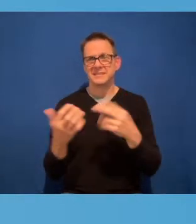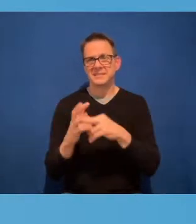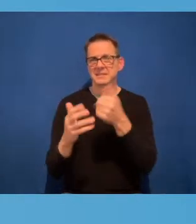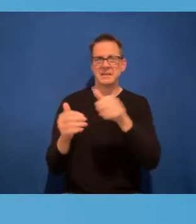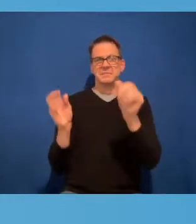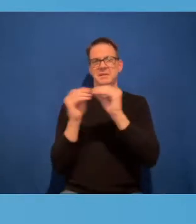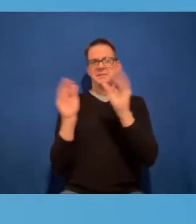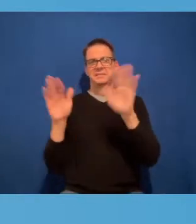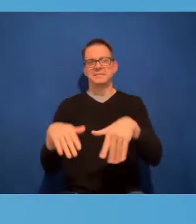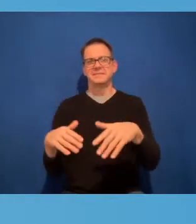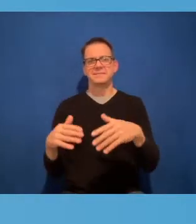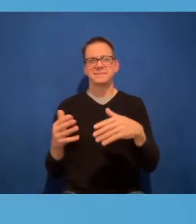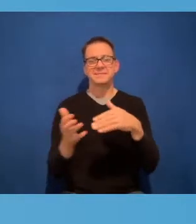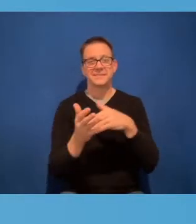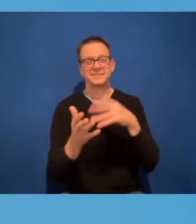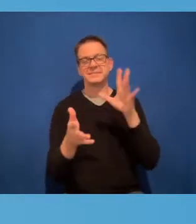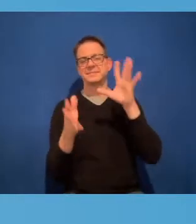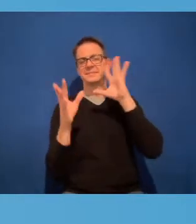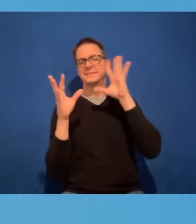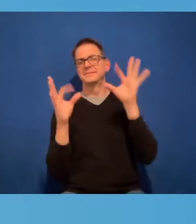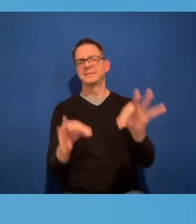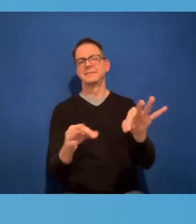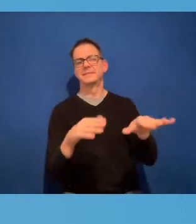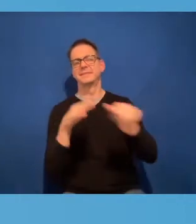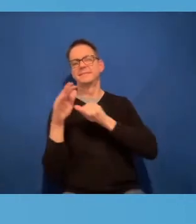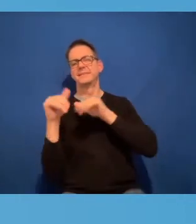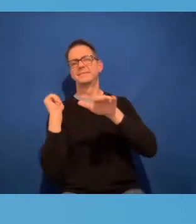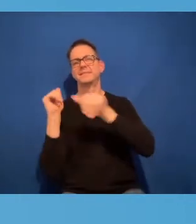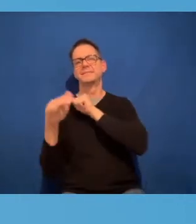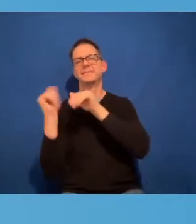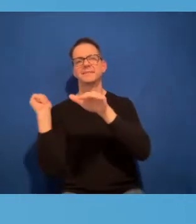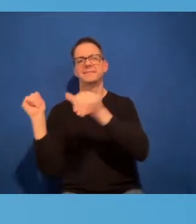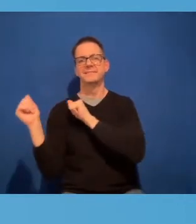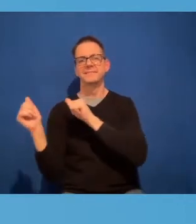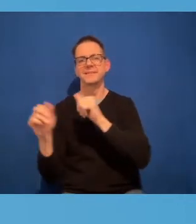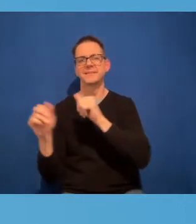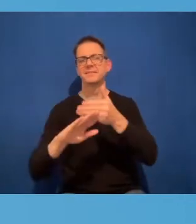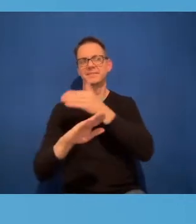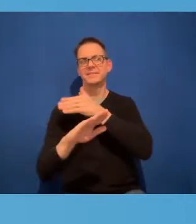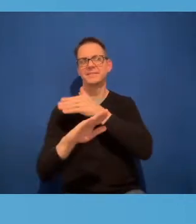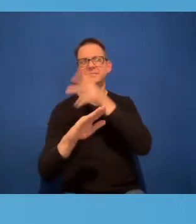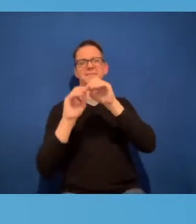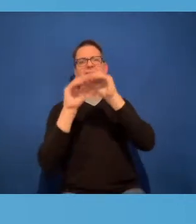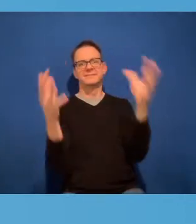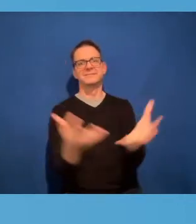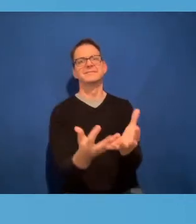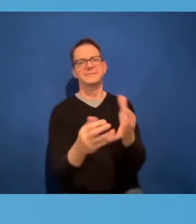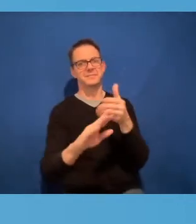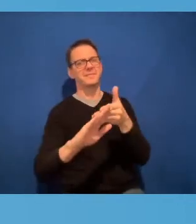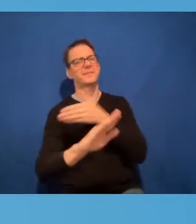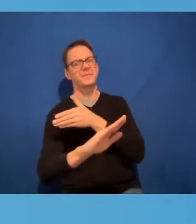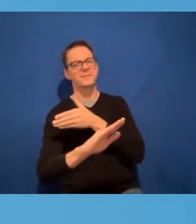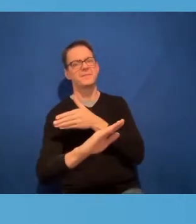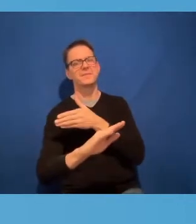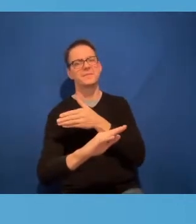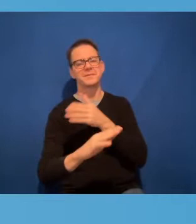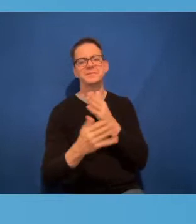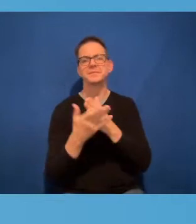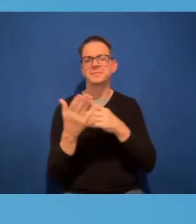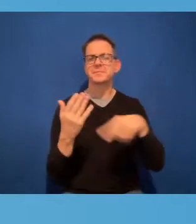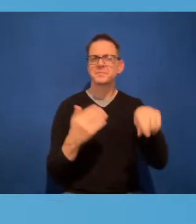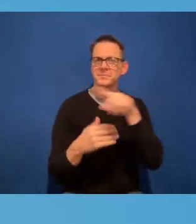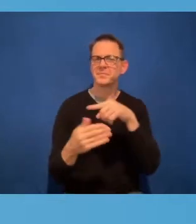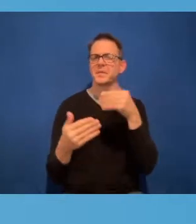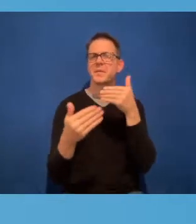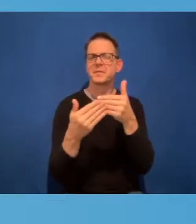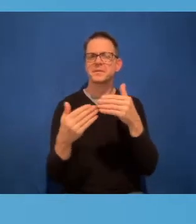doctors started to leave. That was pre-pandemic. Those who could retire had gone into retirement. People who could have